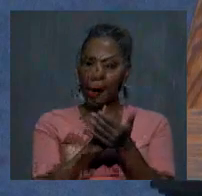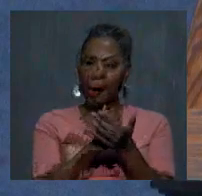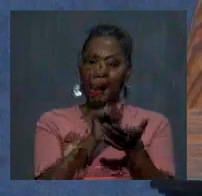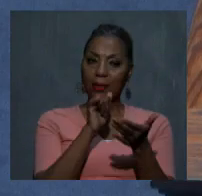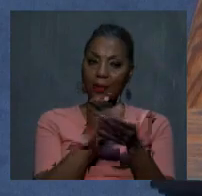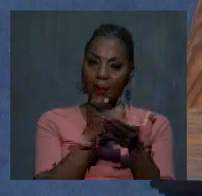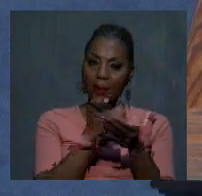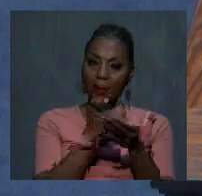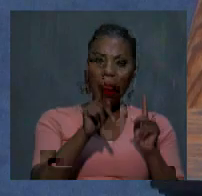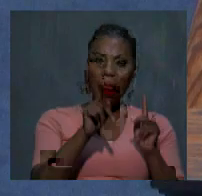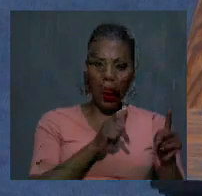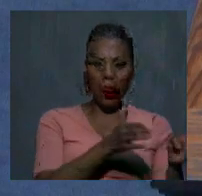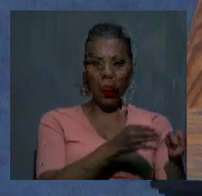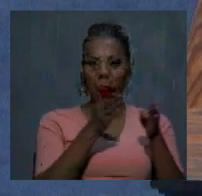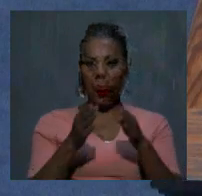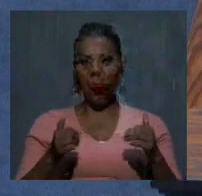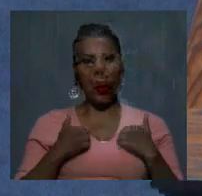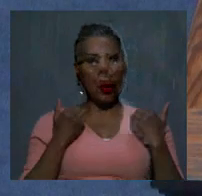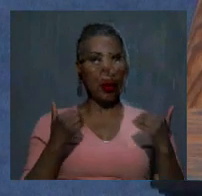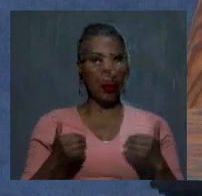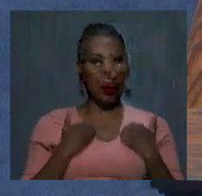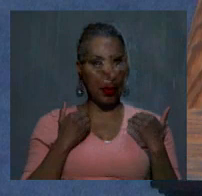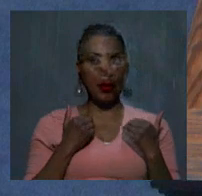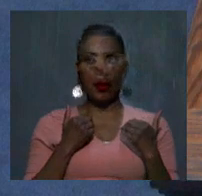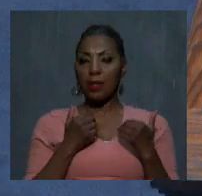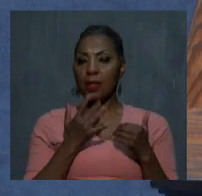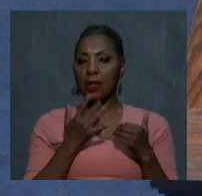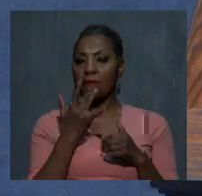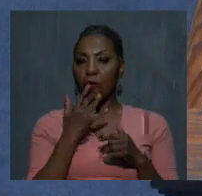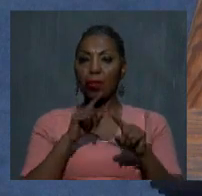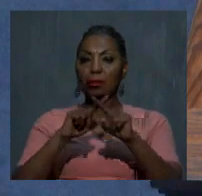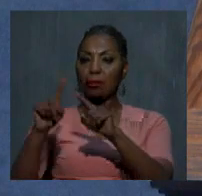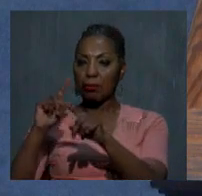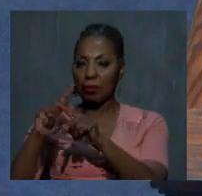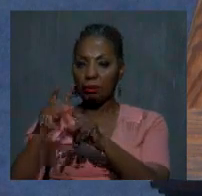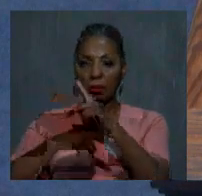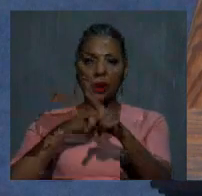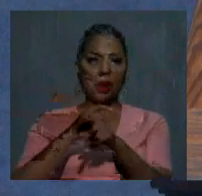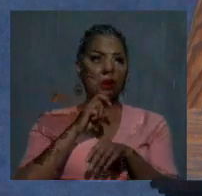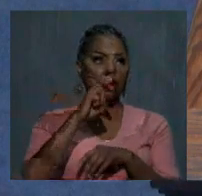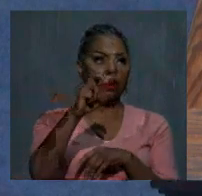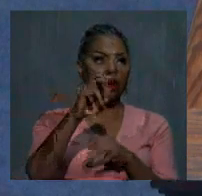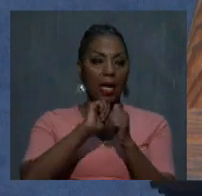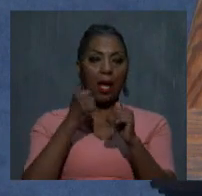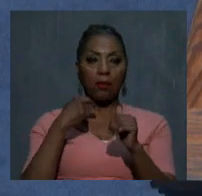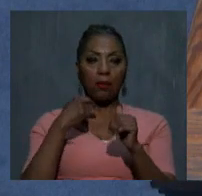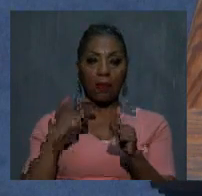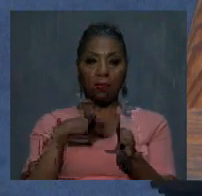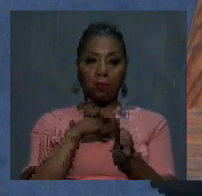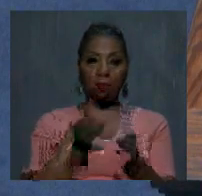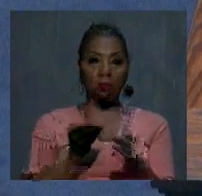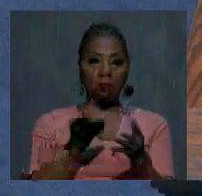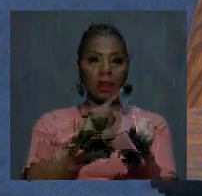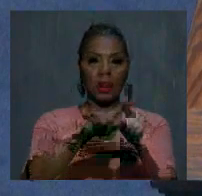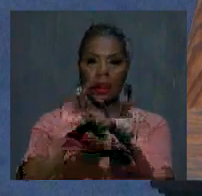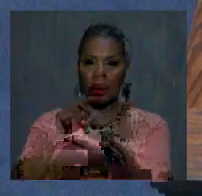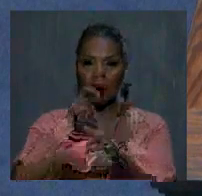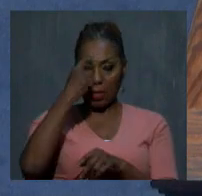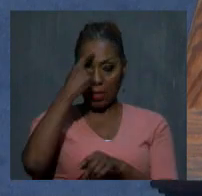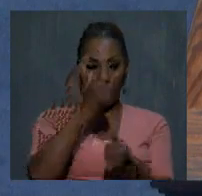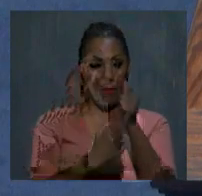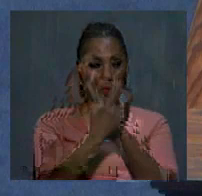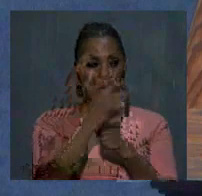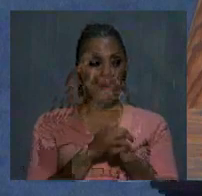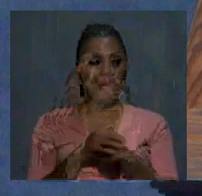your options are opting for all transportation, improve training. This group is